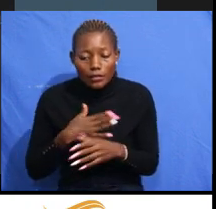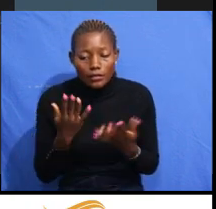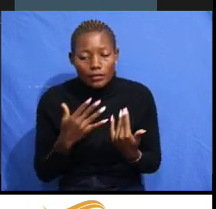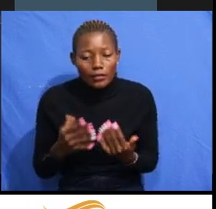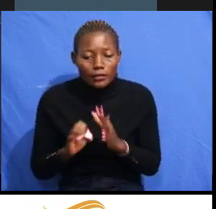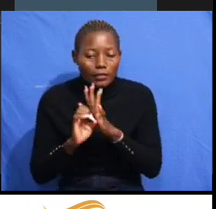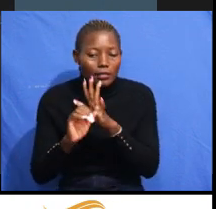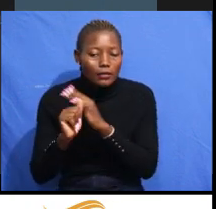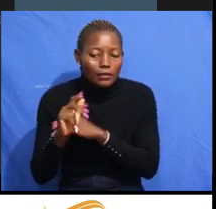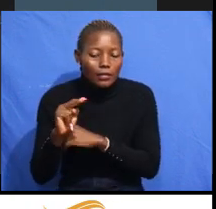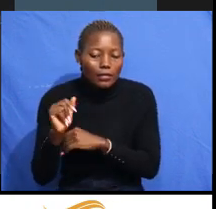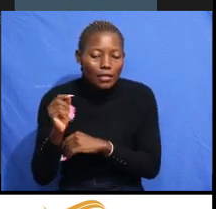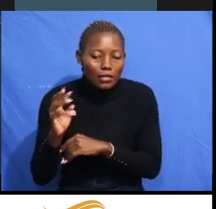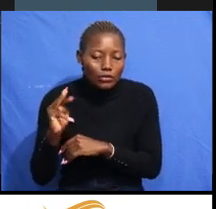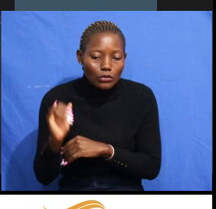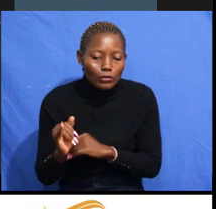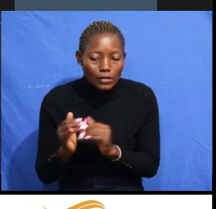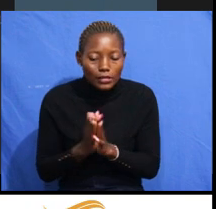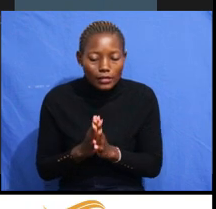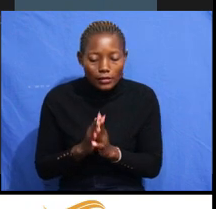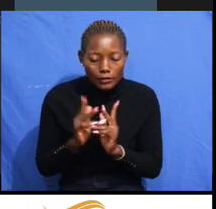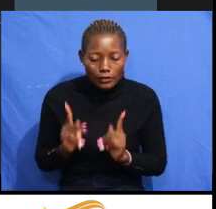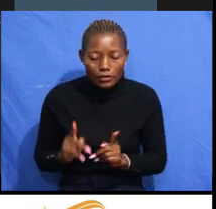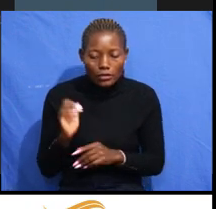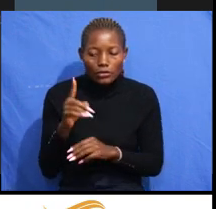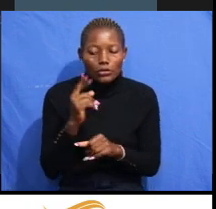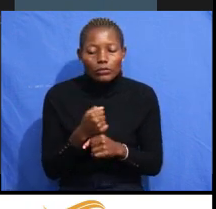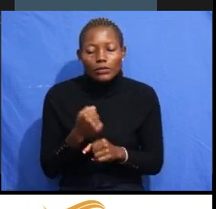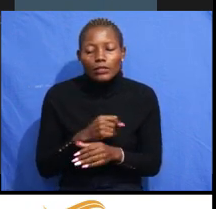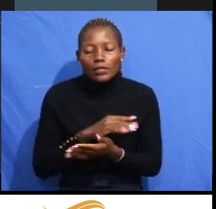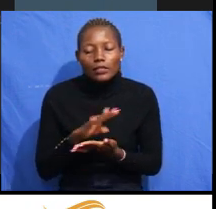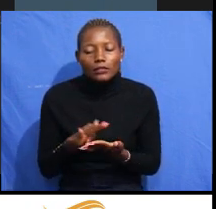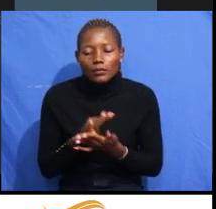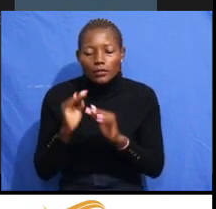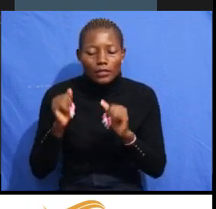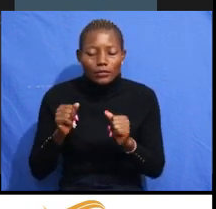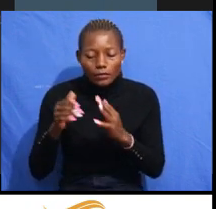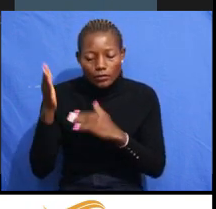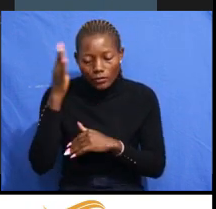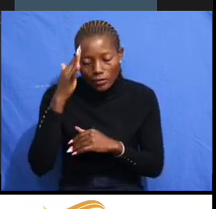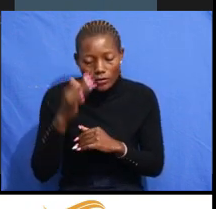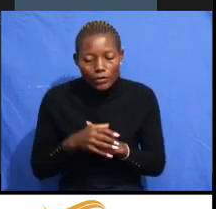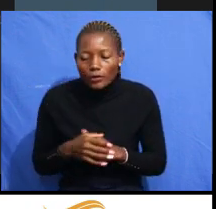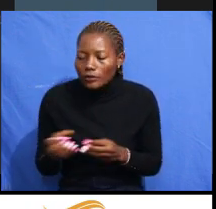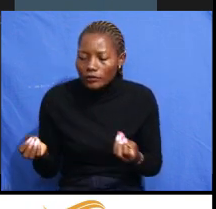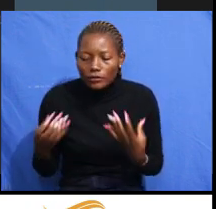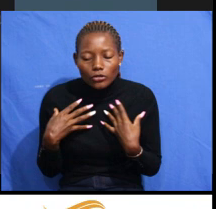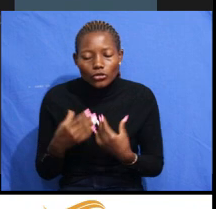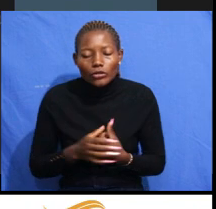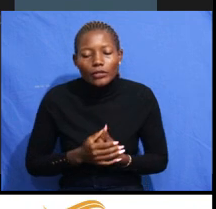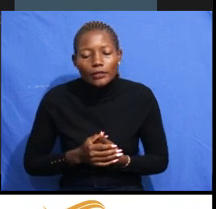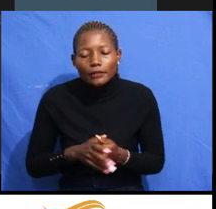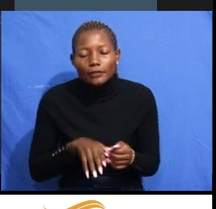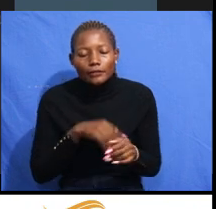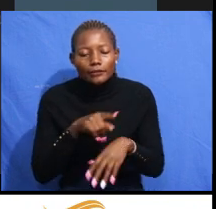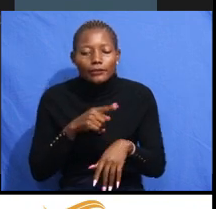and physiology should be done as basic as possible. You know, it is scary